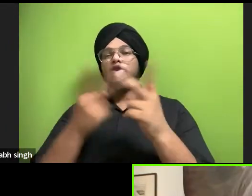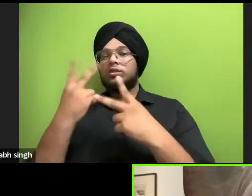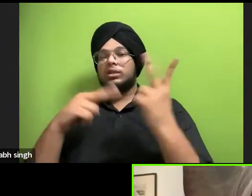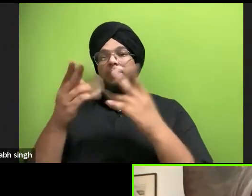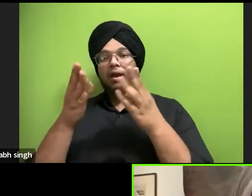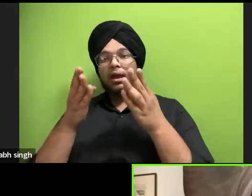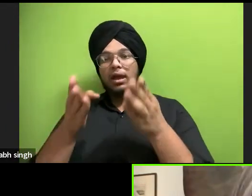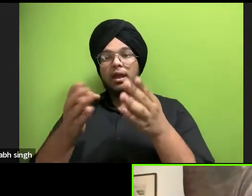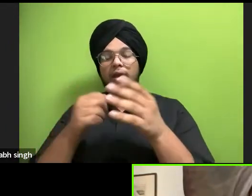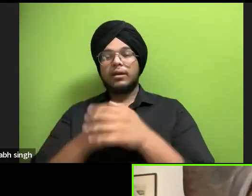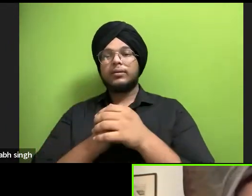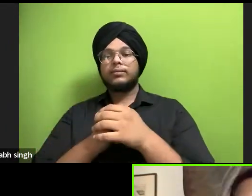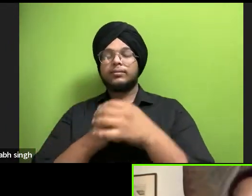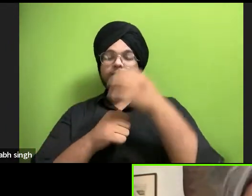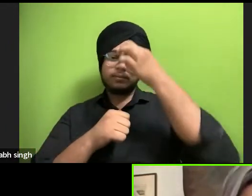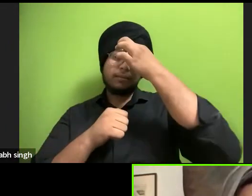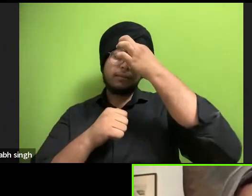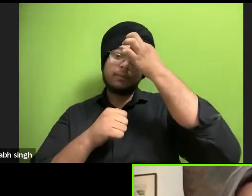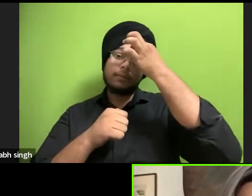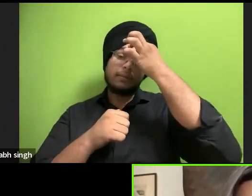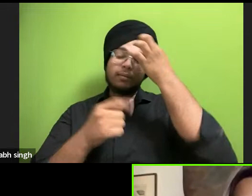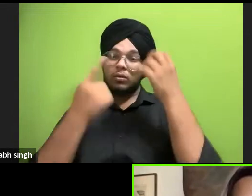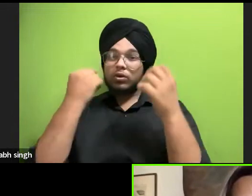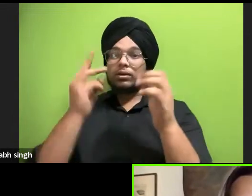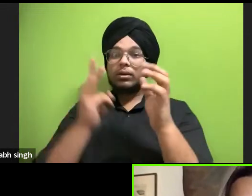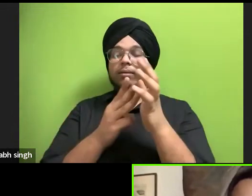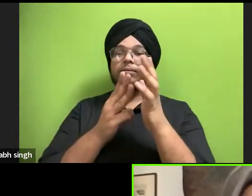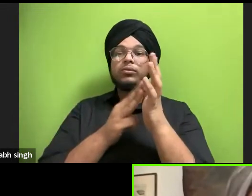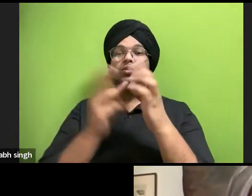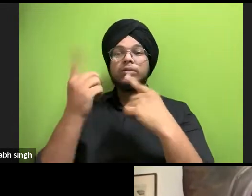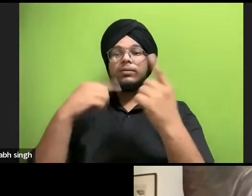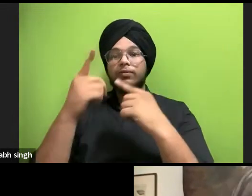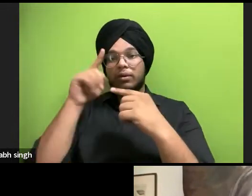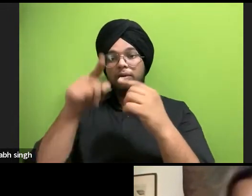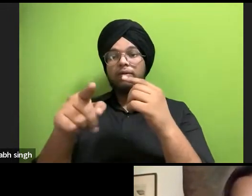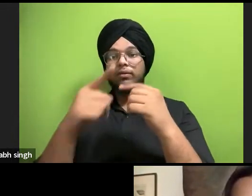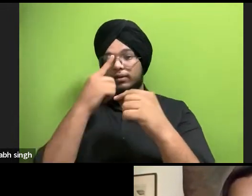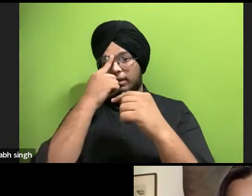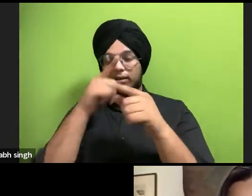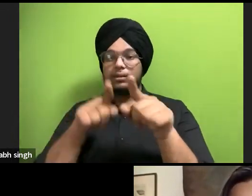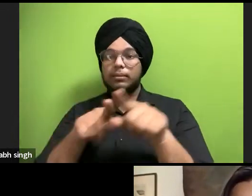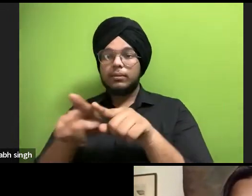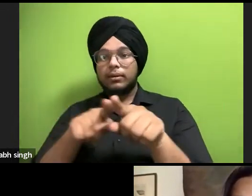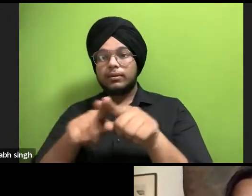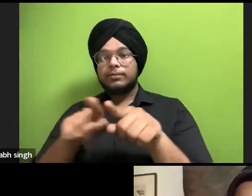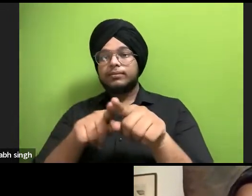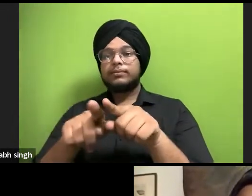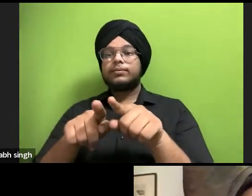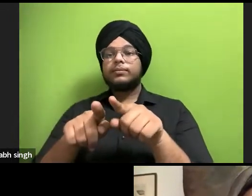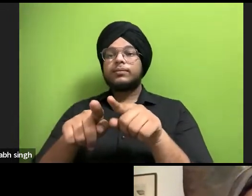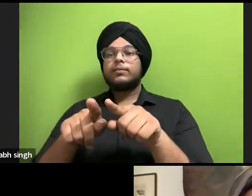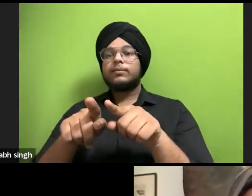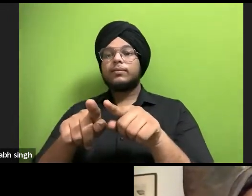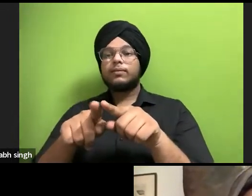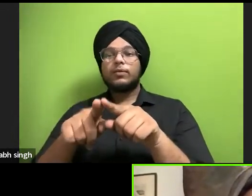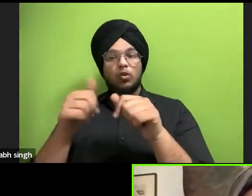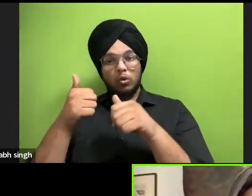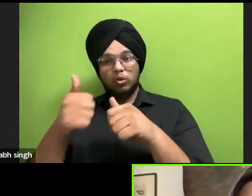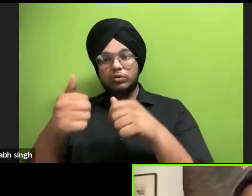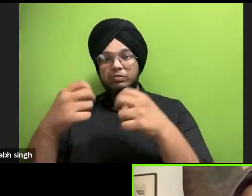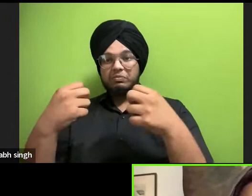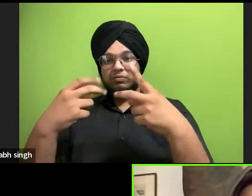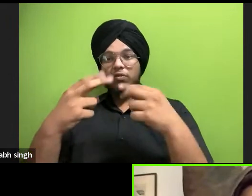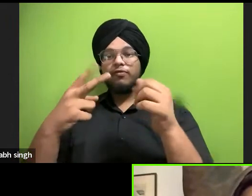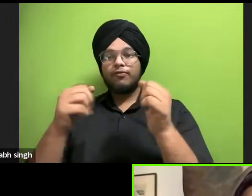working with, the Hong Kong Museum of Art, for example, which is deeply rooted in a local context with